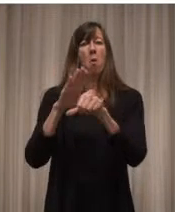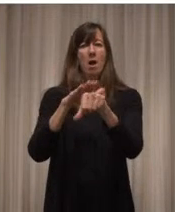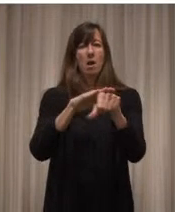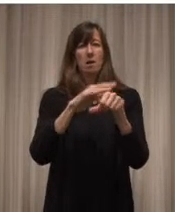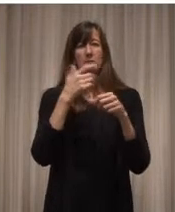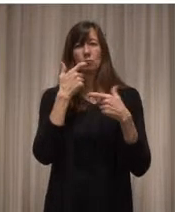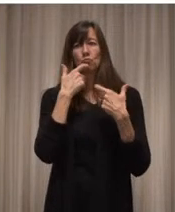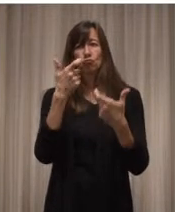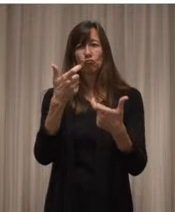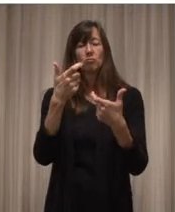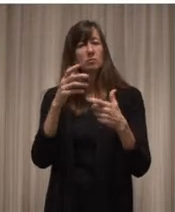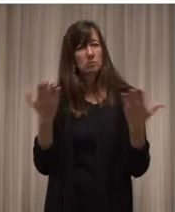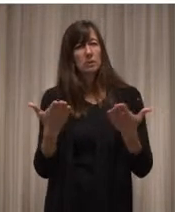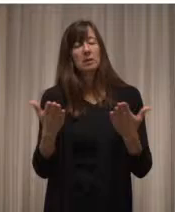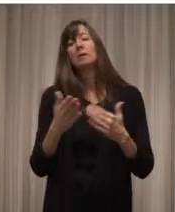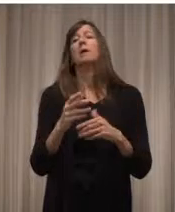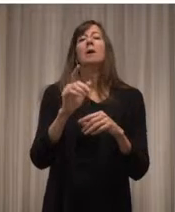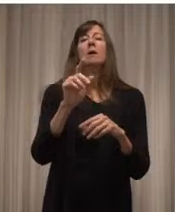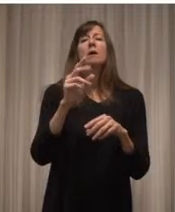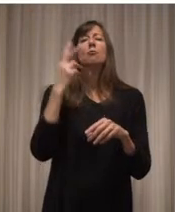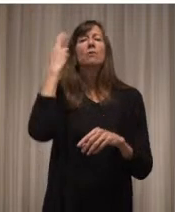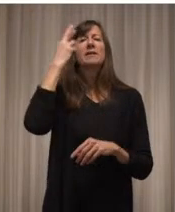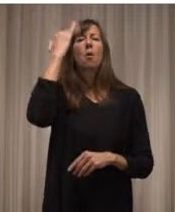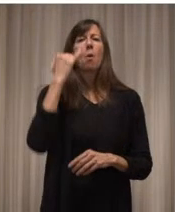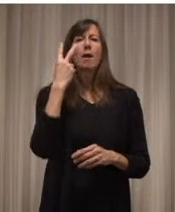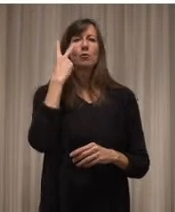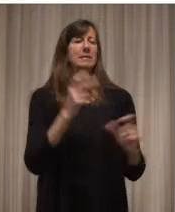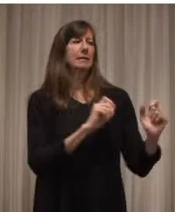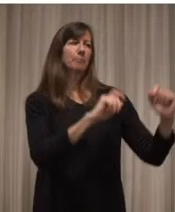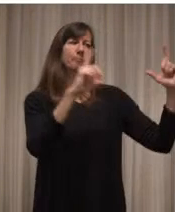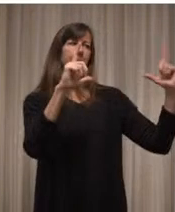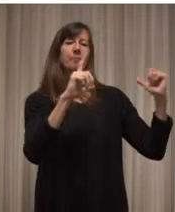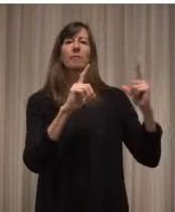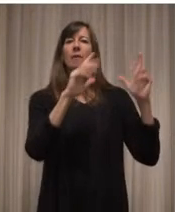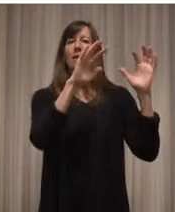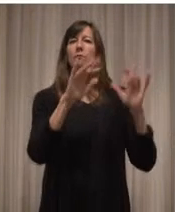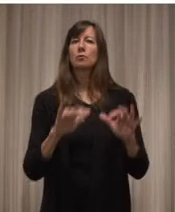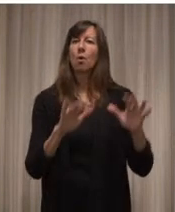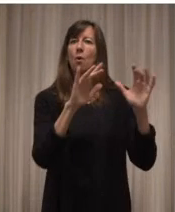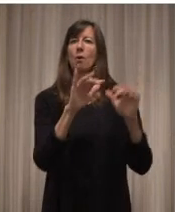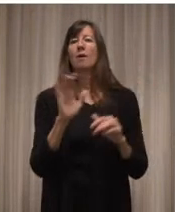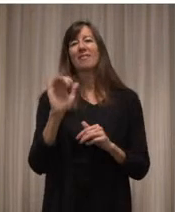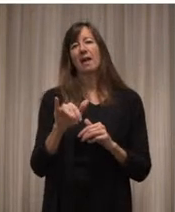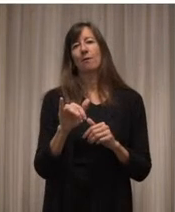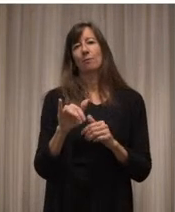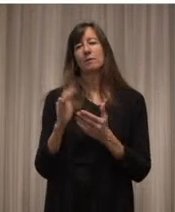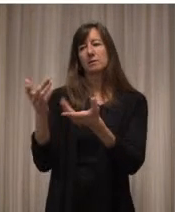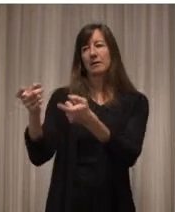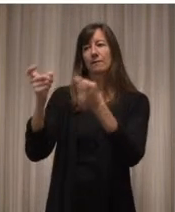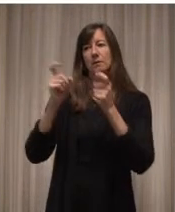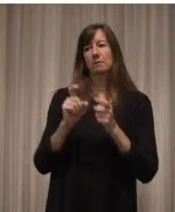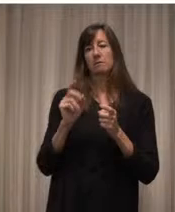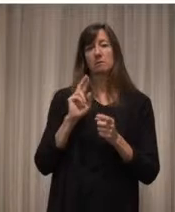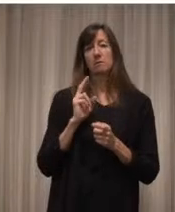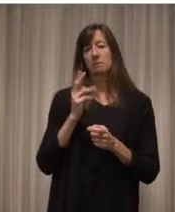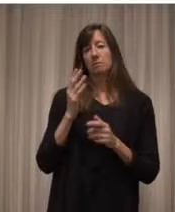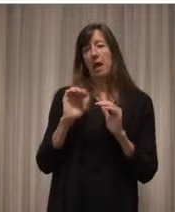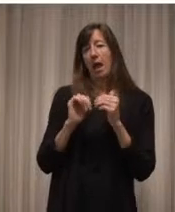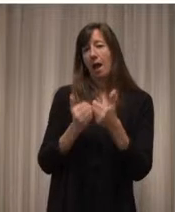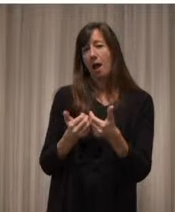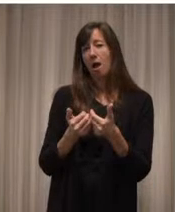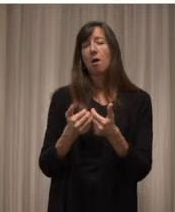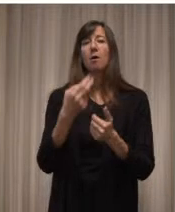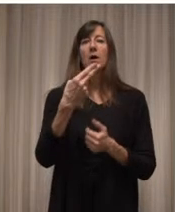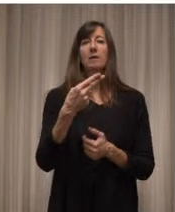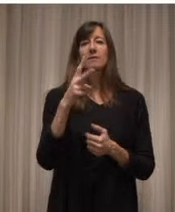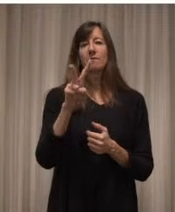can see the snow forecast map here, courtesy of Hudson Valley Weather, which is my personal go-to favorite in